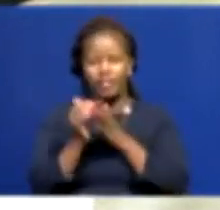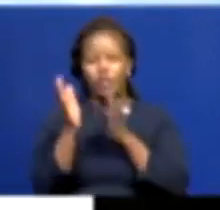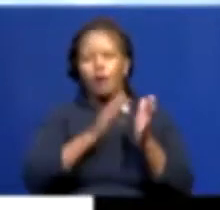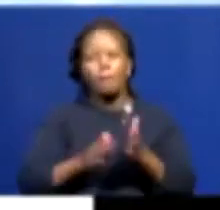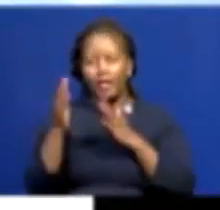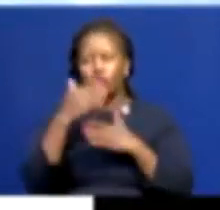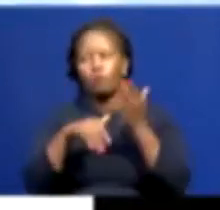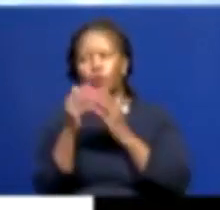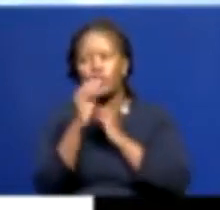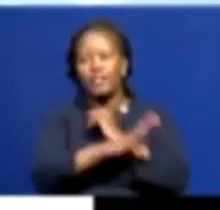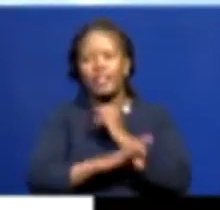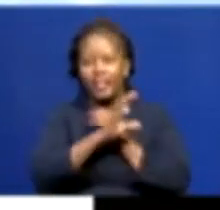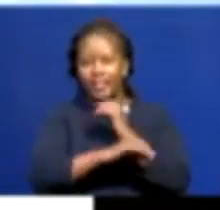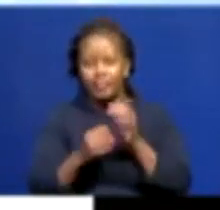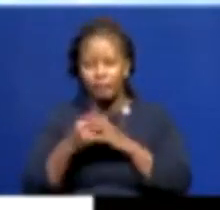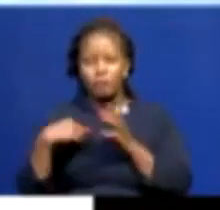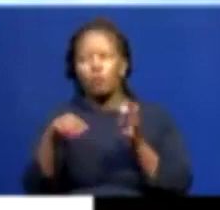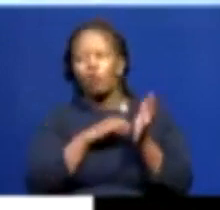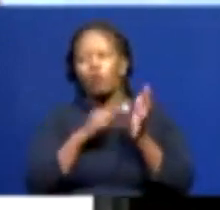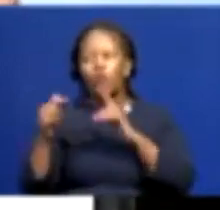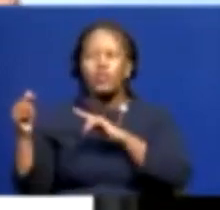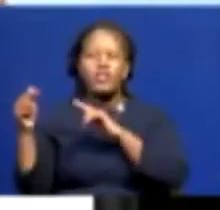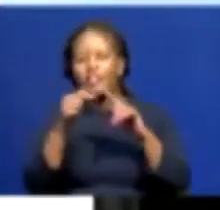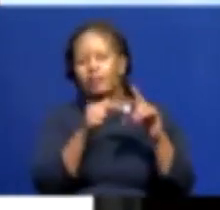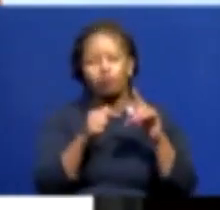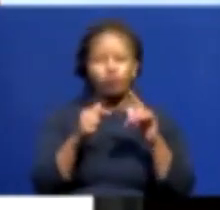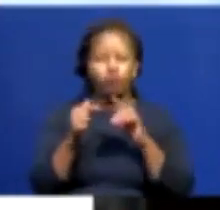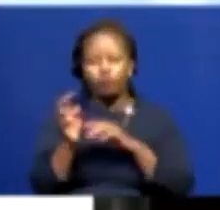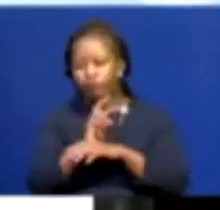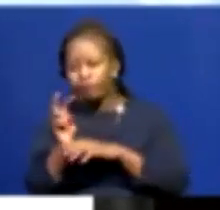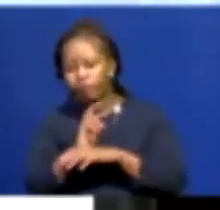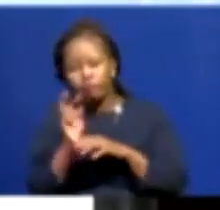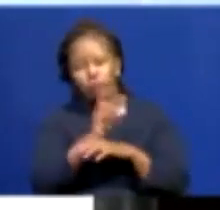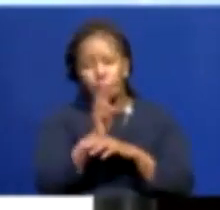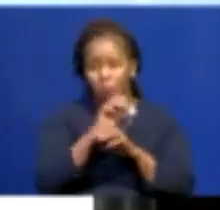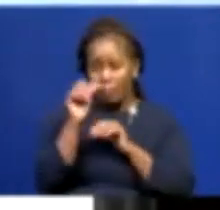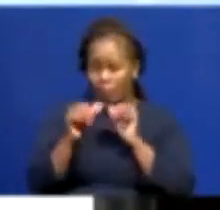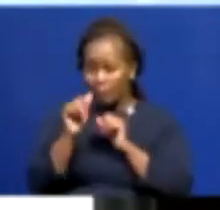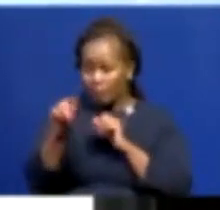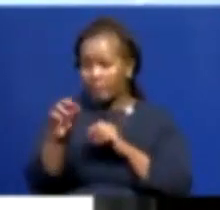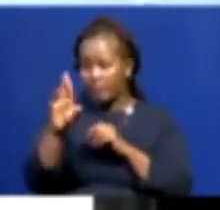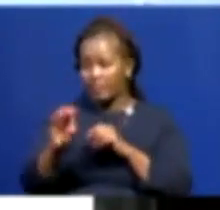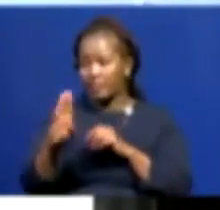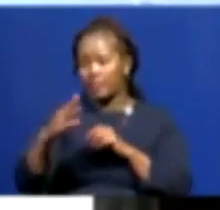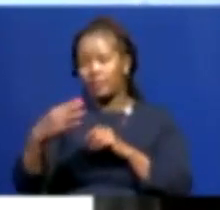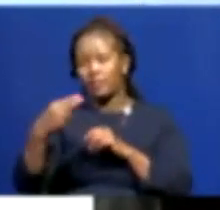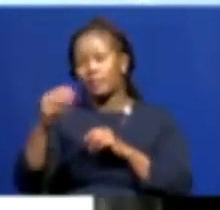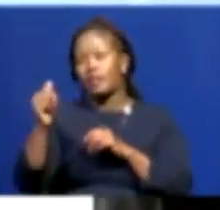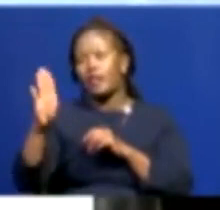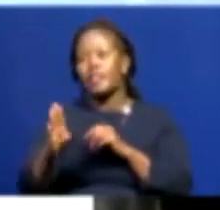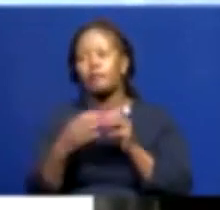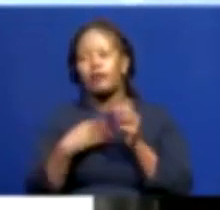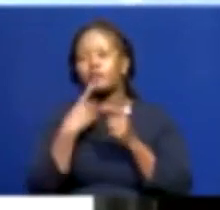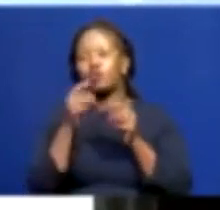country. We had come to benchmark on health village that we have been talking about in